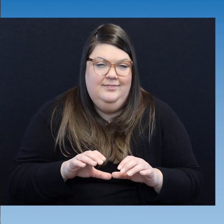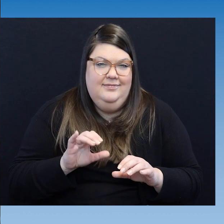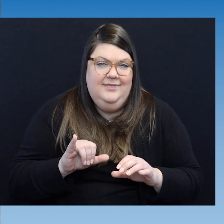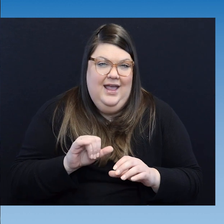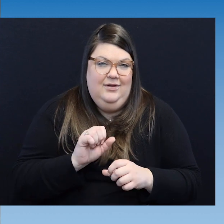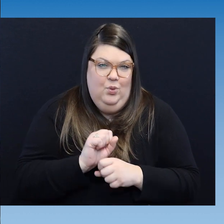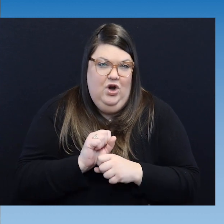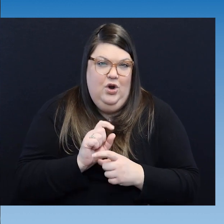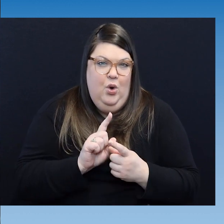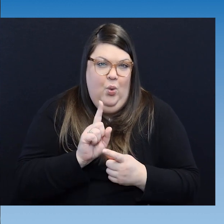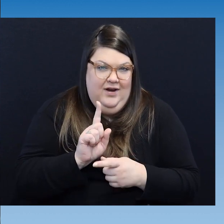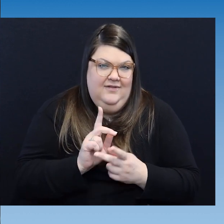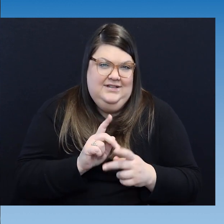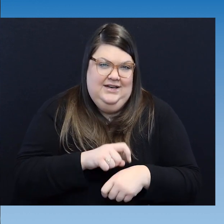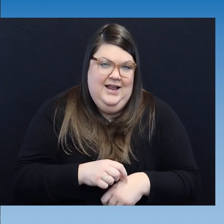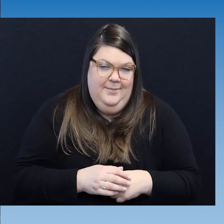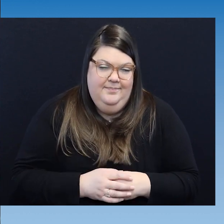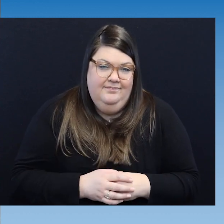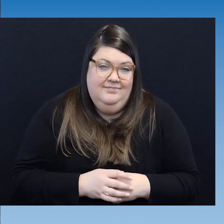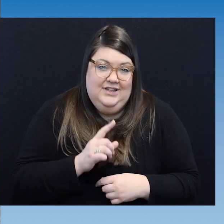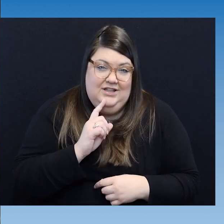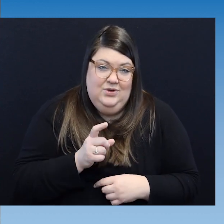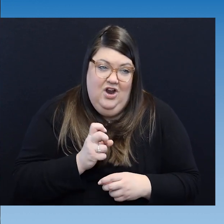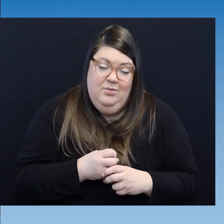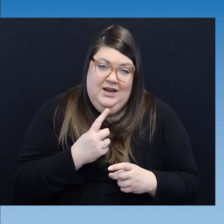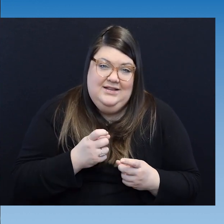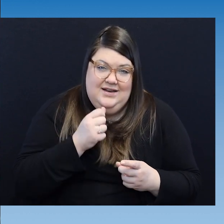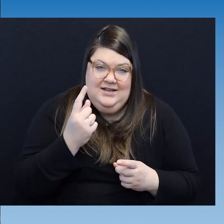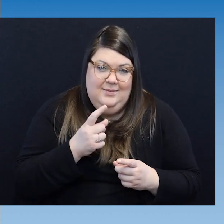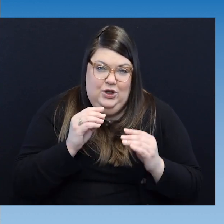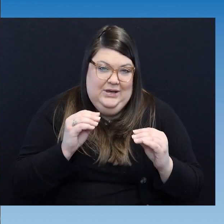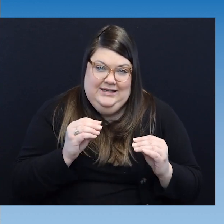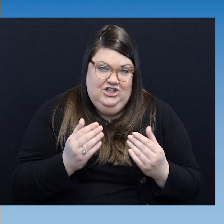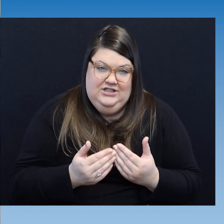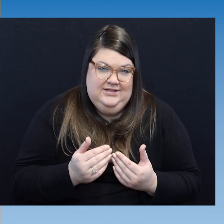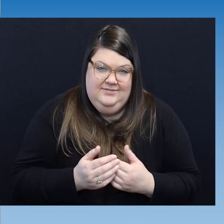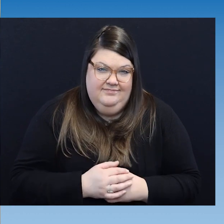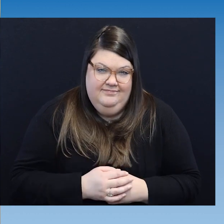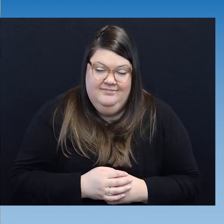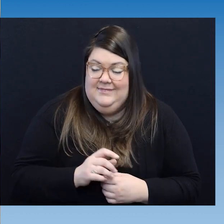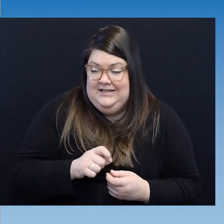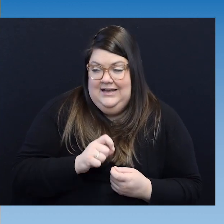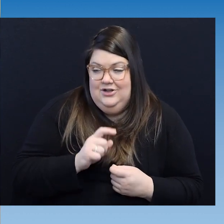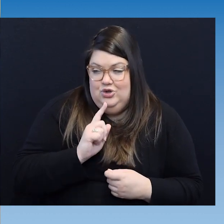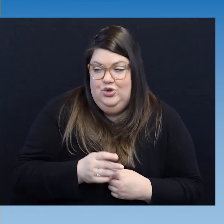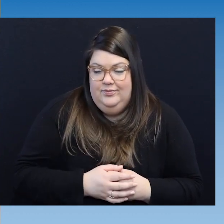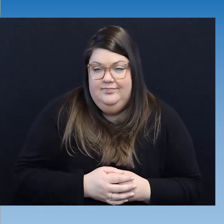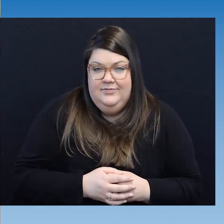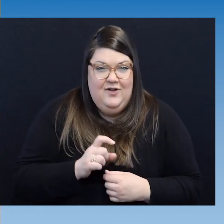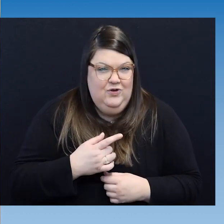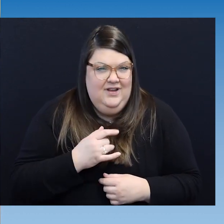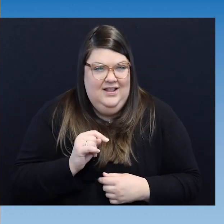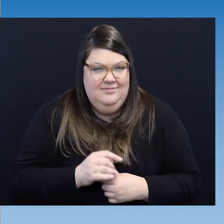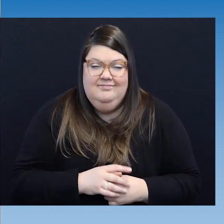one visit at a time. That's a really, because it's not something you can teach. It's that's true. Feel, you know?